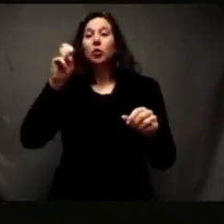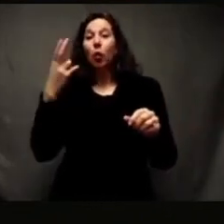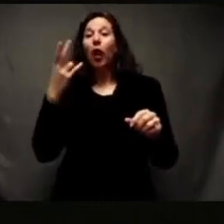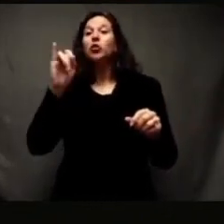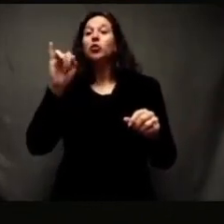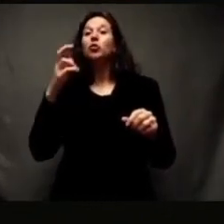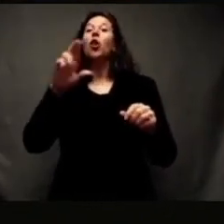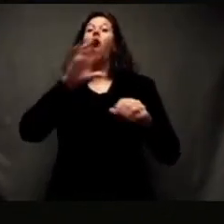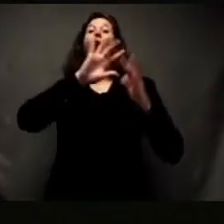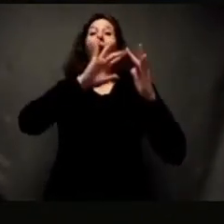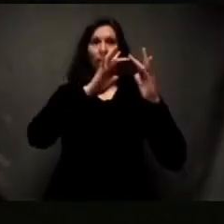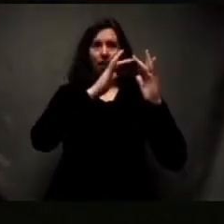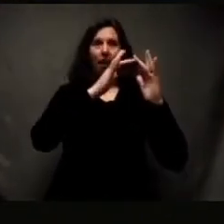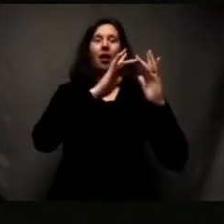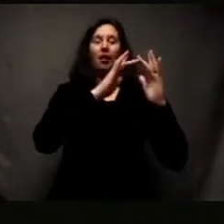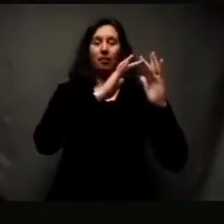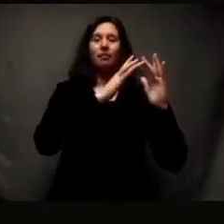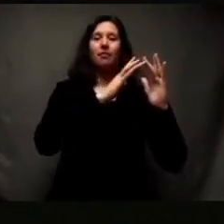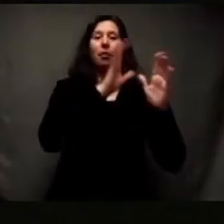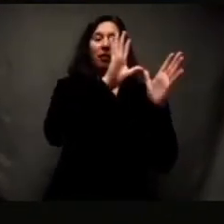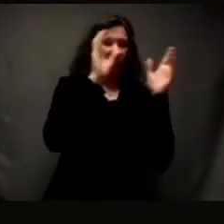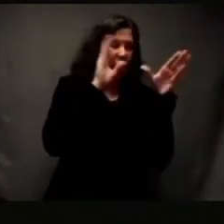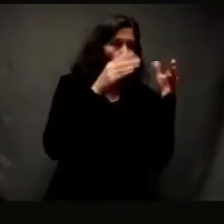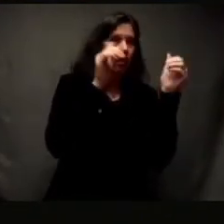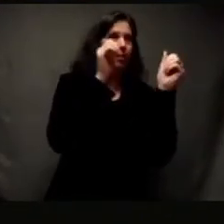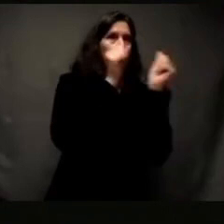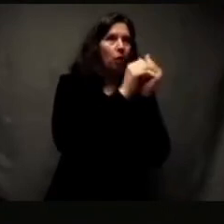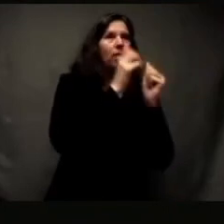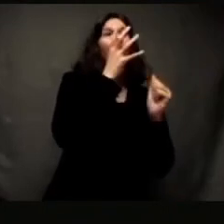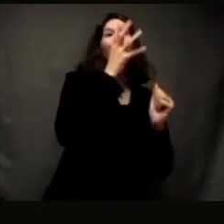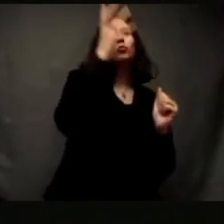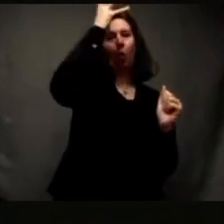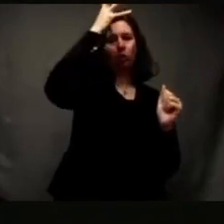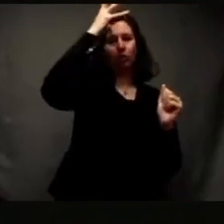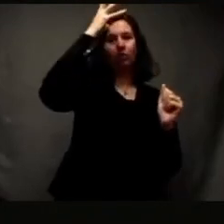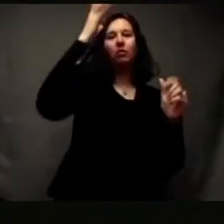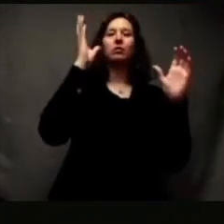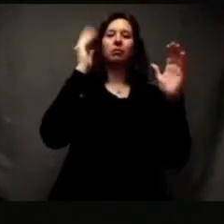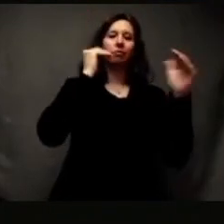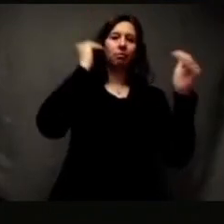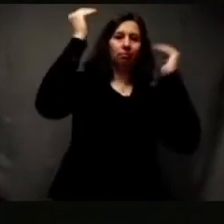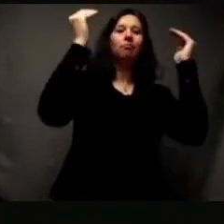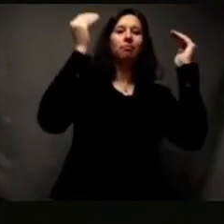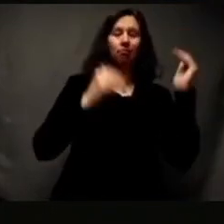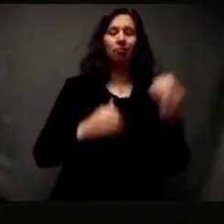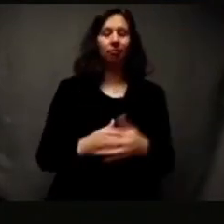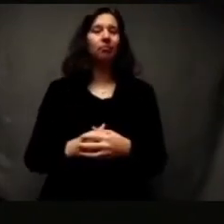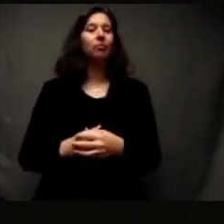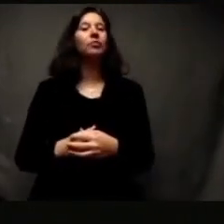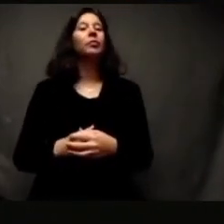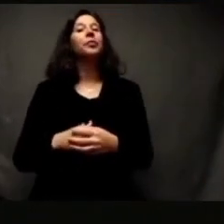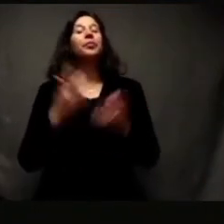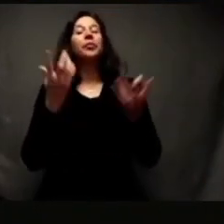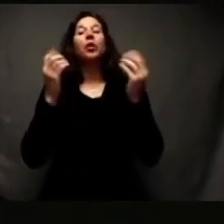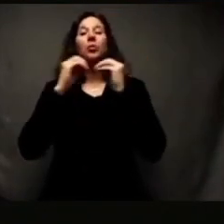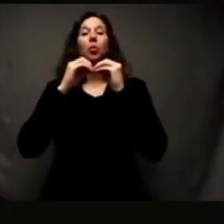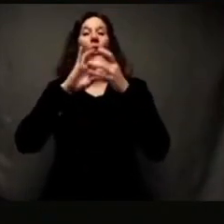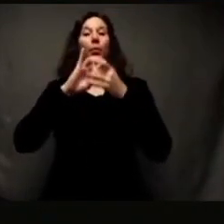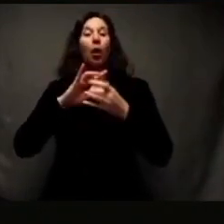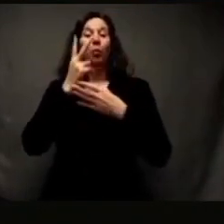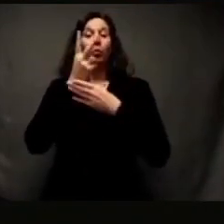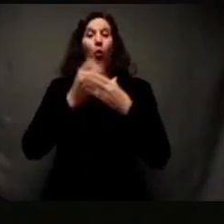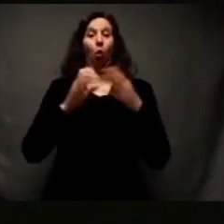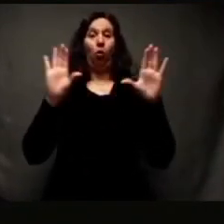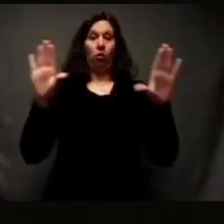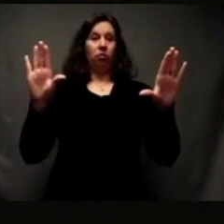our online community, but focused more on the adults. Okay. So a little bit more about both